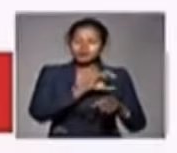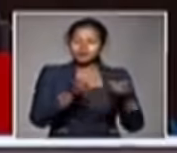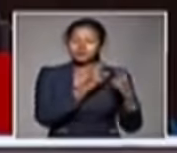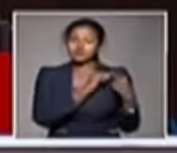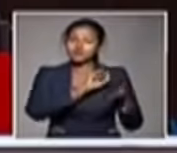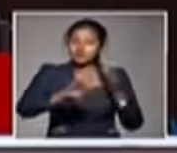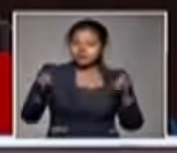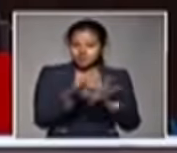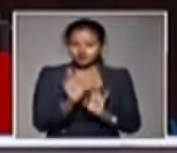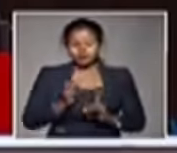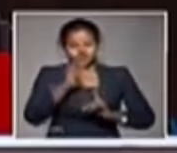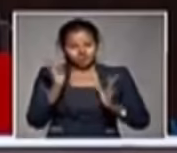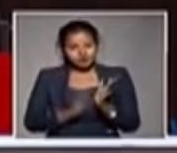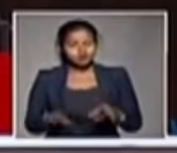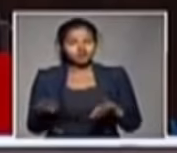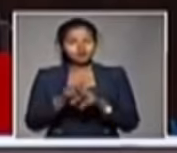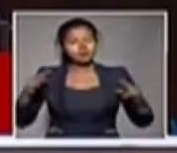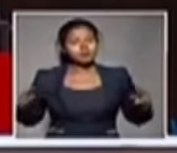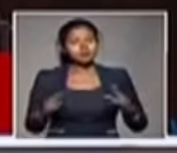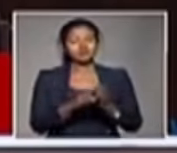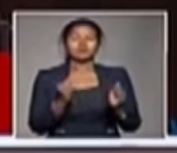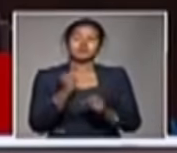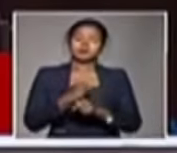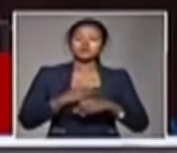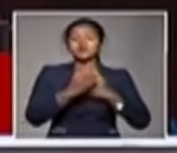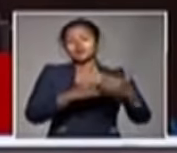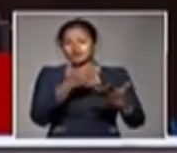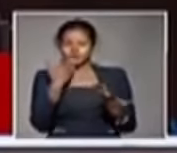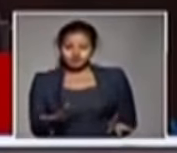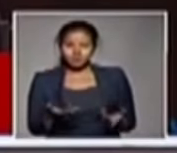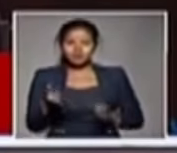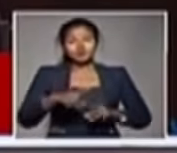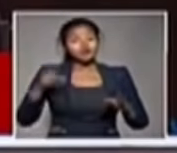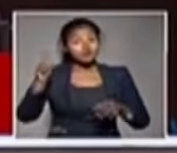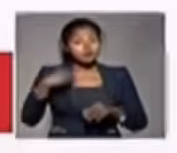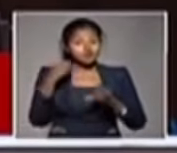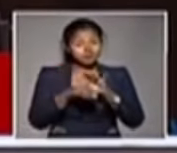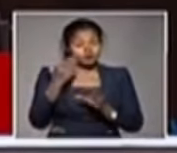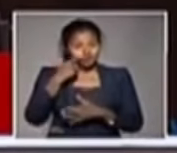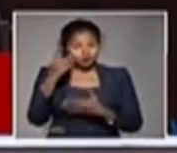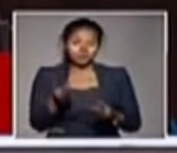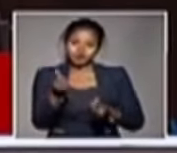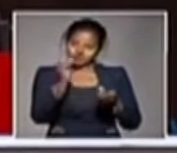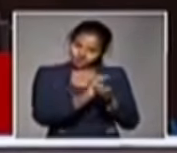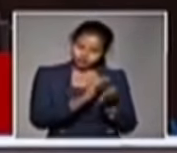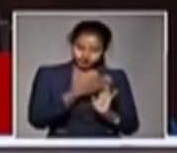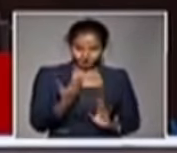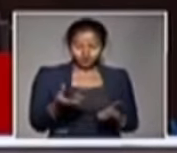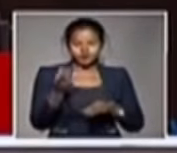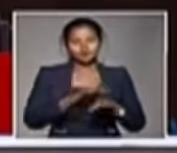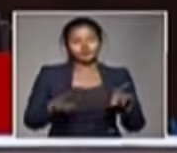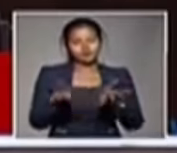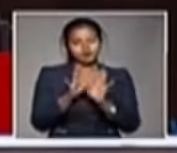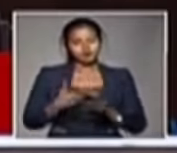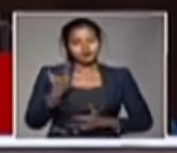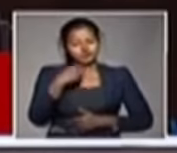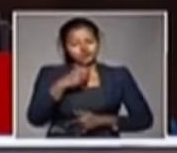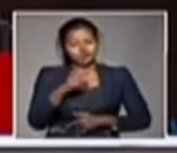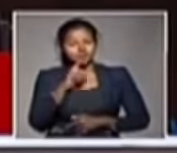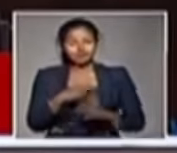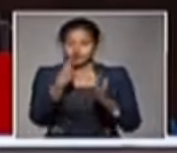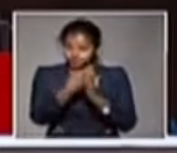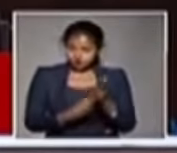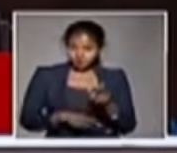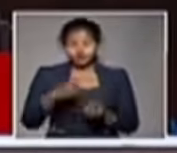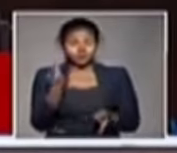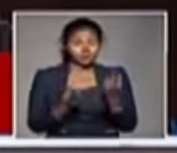let the Prime Minister and Parliament govern the country instead. That way we can save a lot of money. I will probably have to face disciplinary inquiries